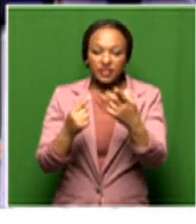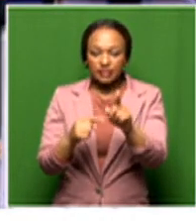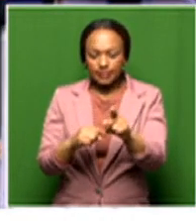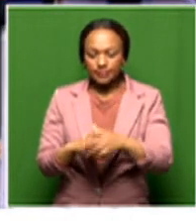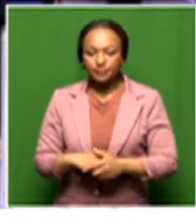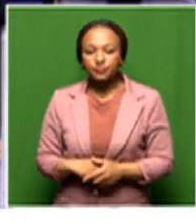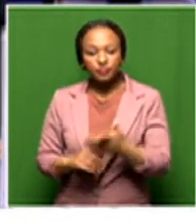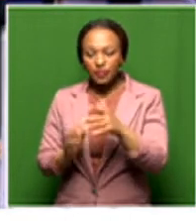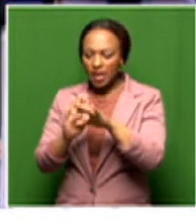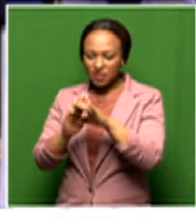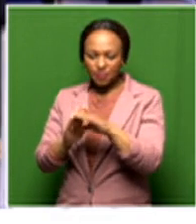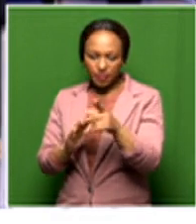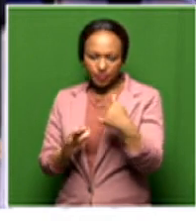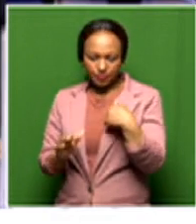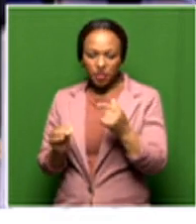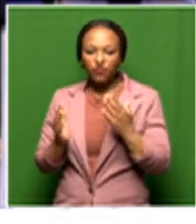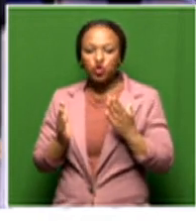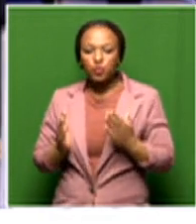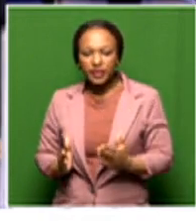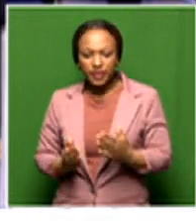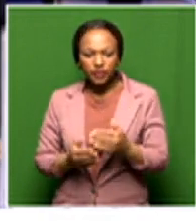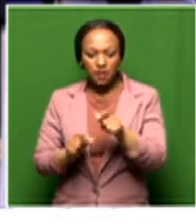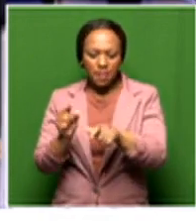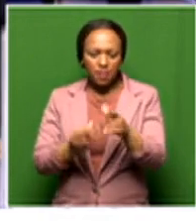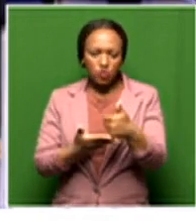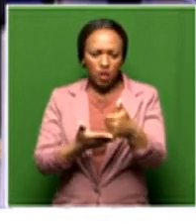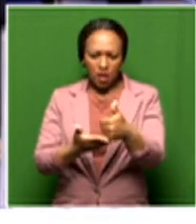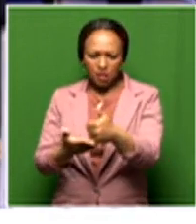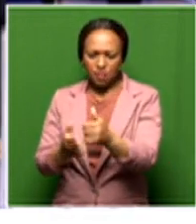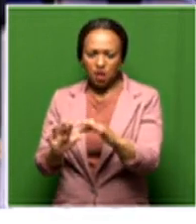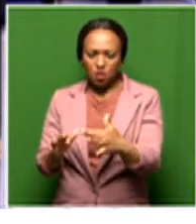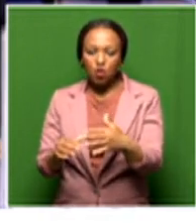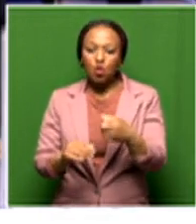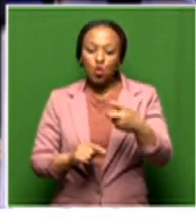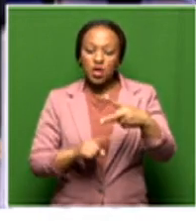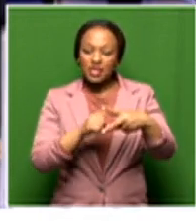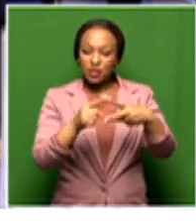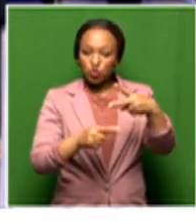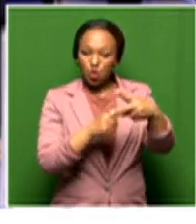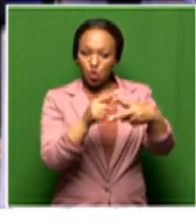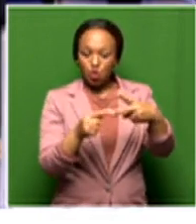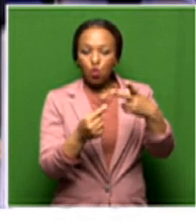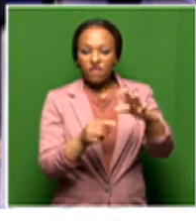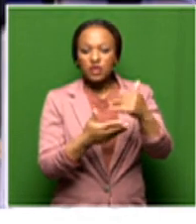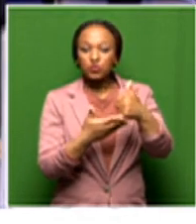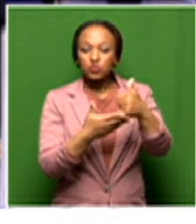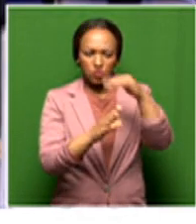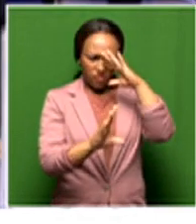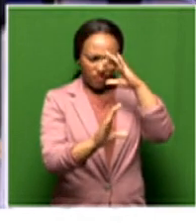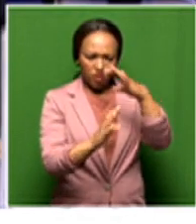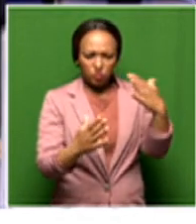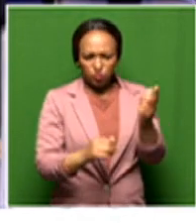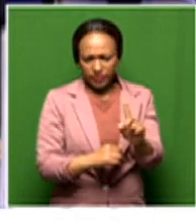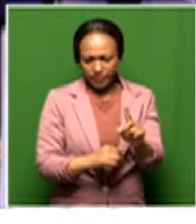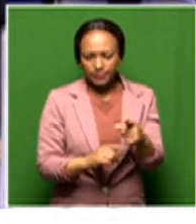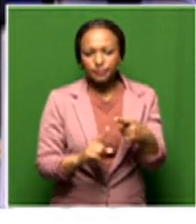also make examples in the humanitarian space, the two focus areas that we have focused on in that regard has